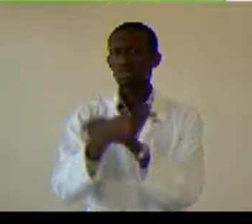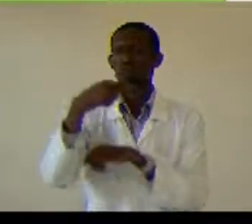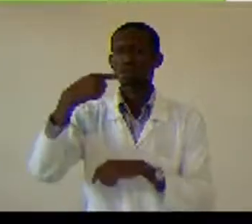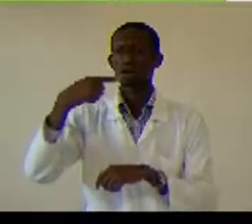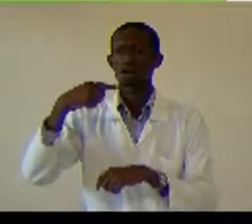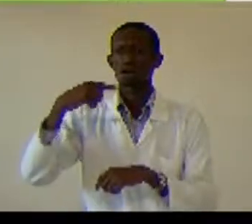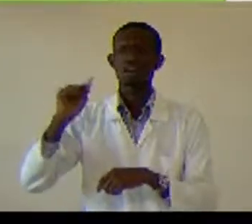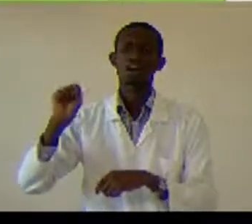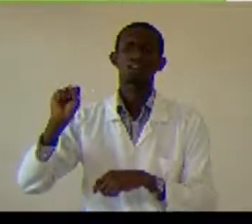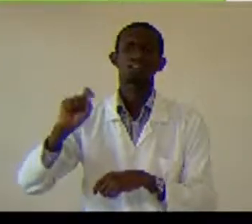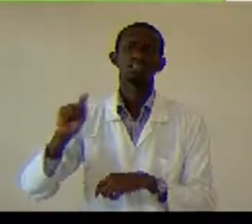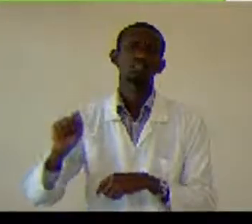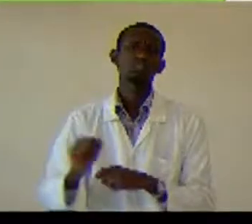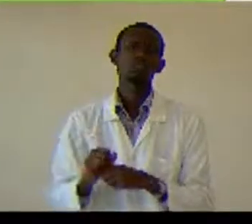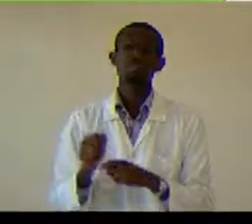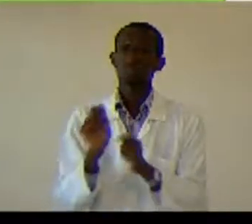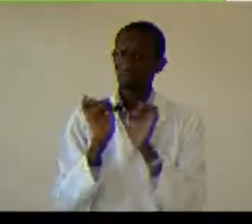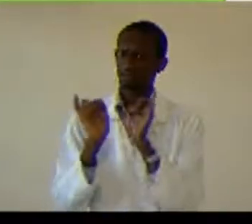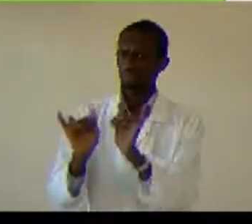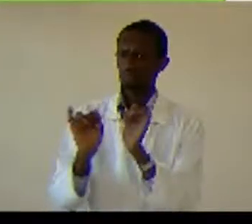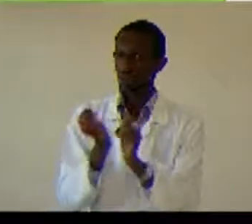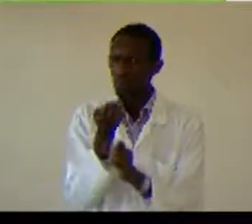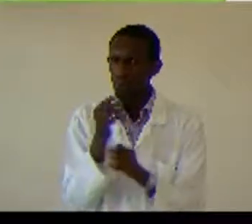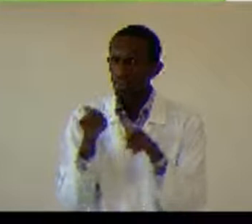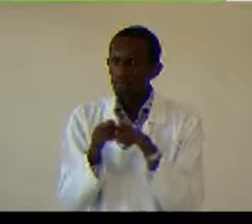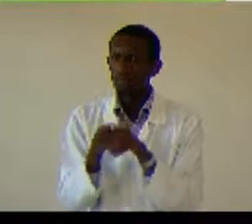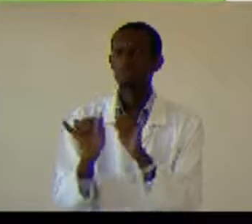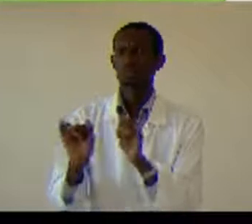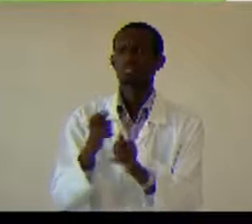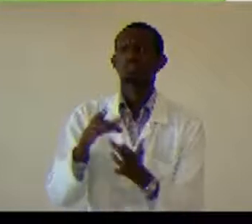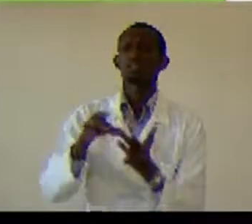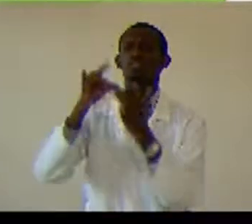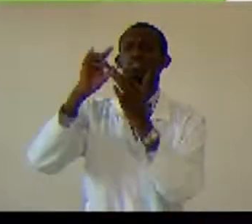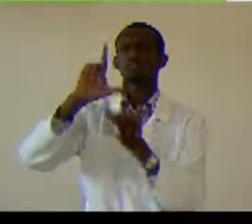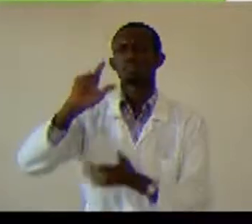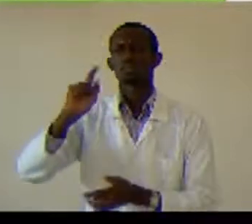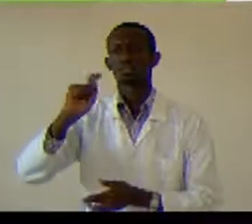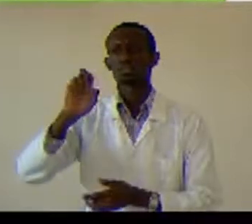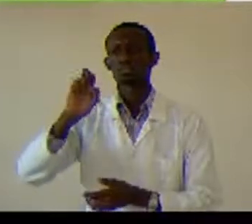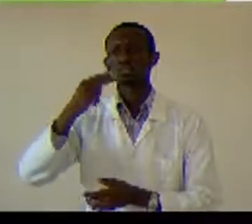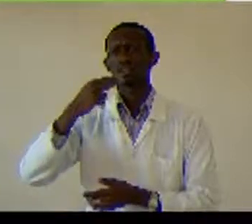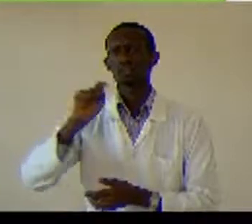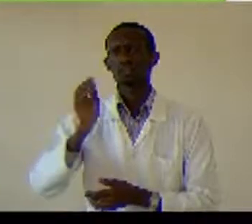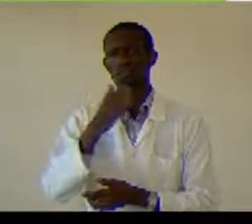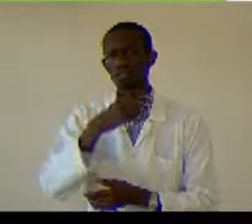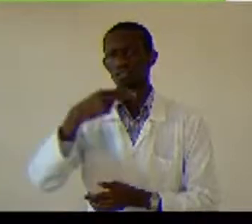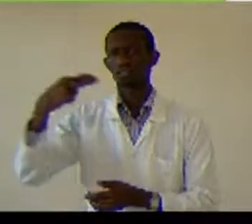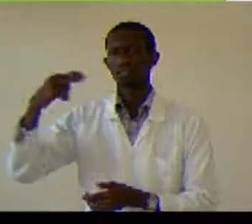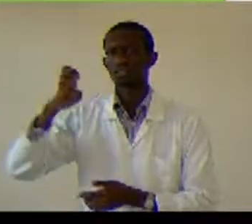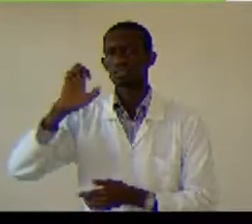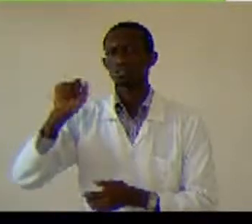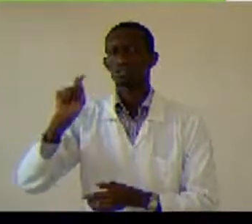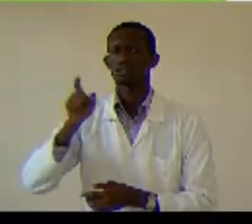a constant temperature. So that is specific latent heat of vaporization of water. So I